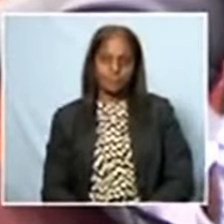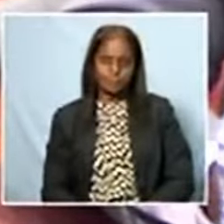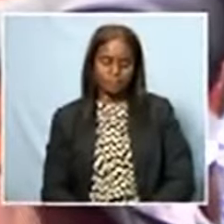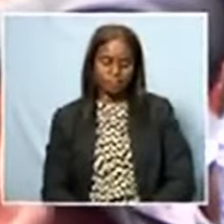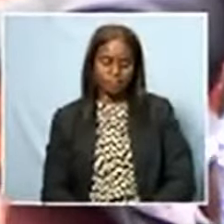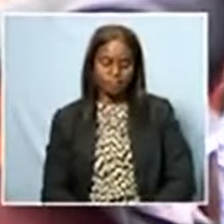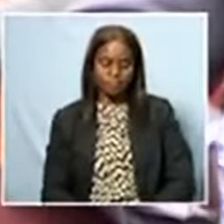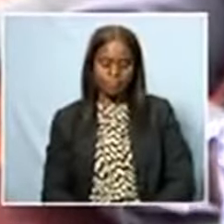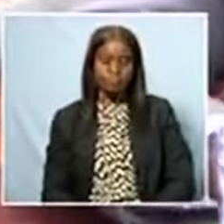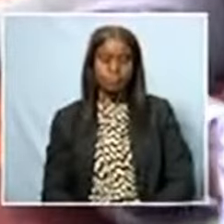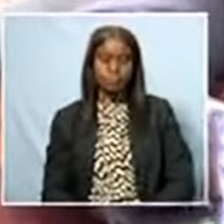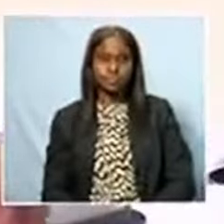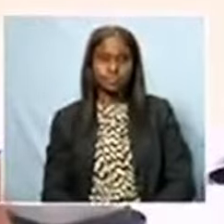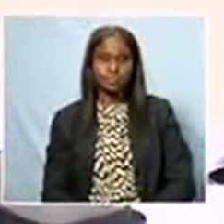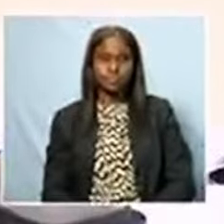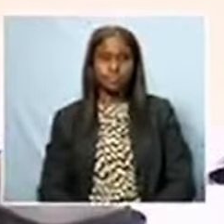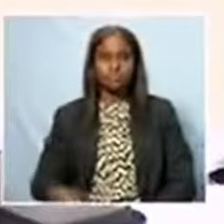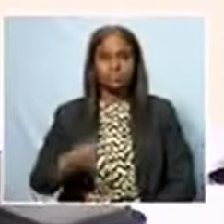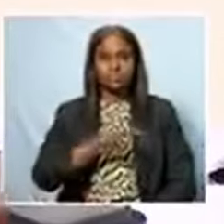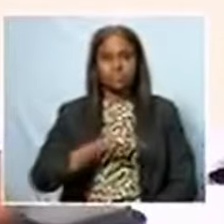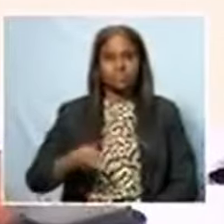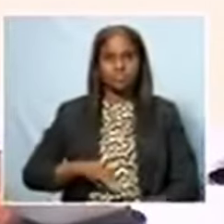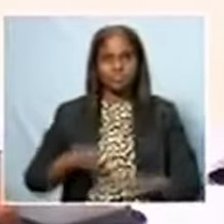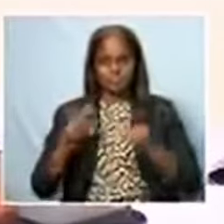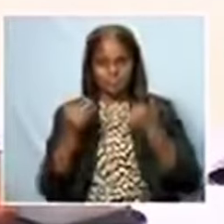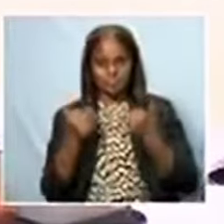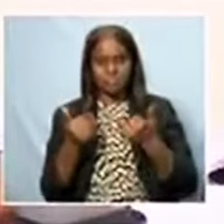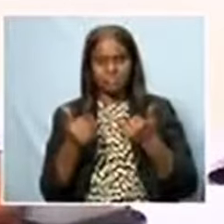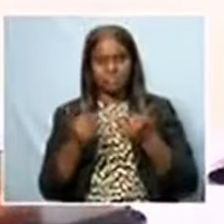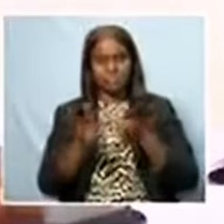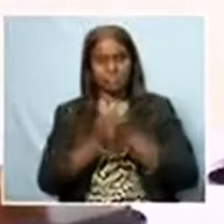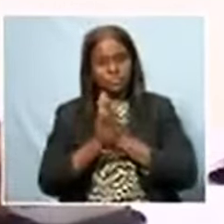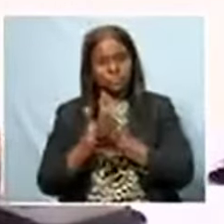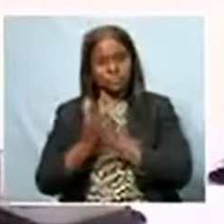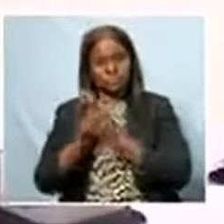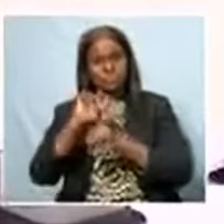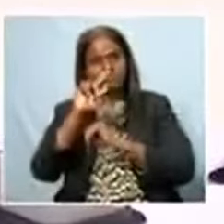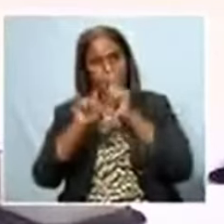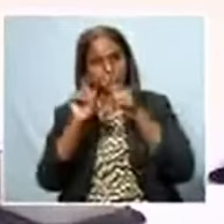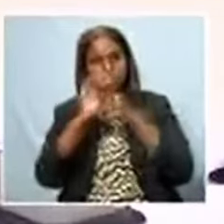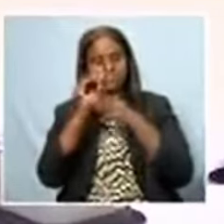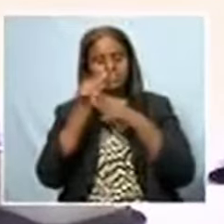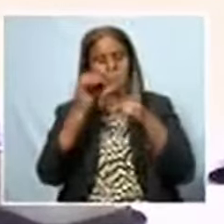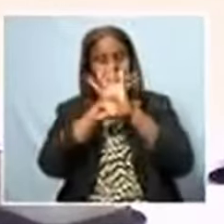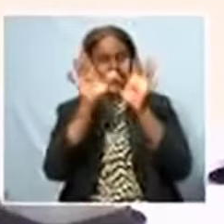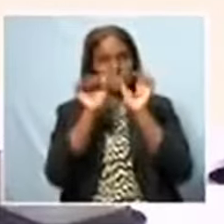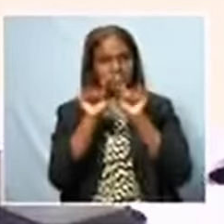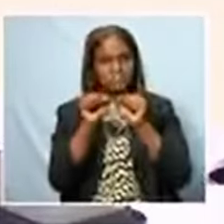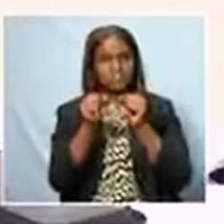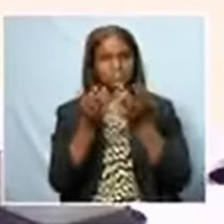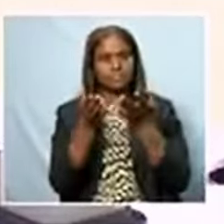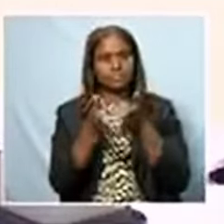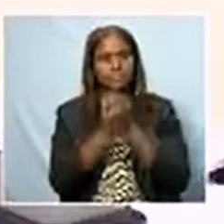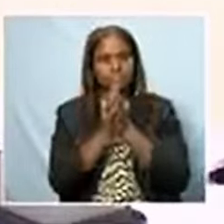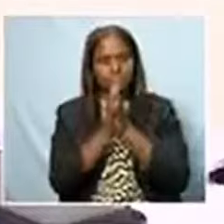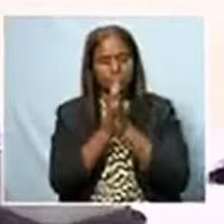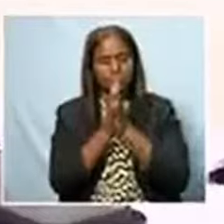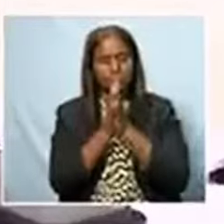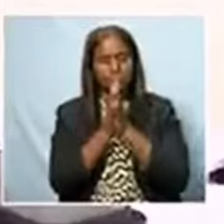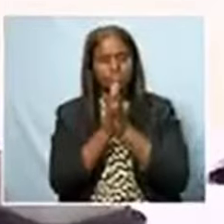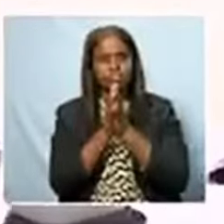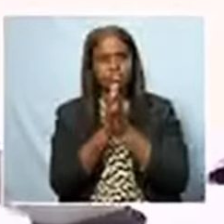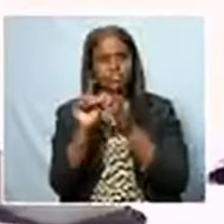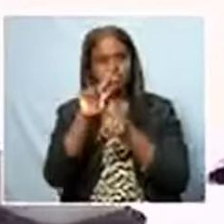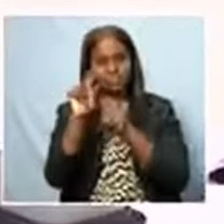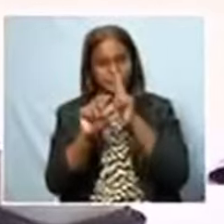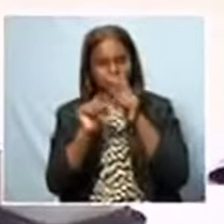Thank you very much, honorable members. You may now ask questions or seek clarifications. I'll ask you to note the questions